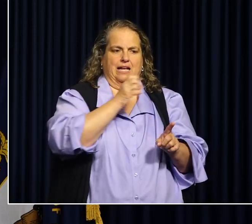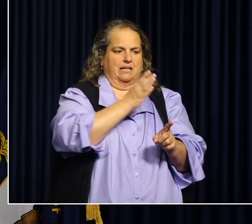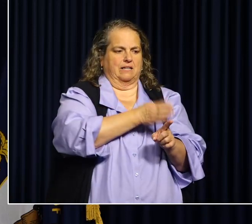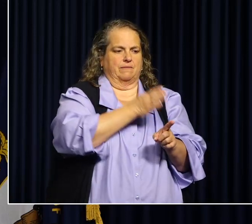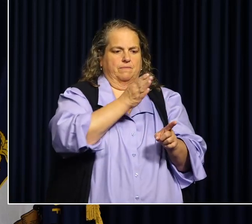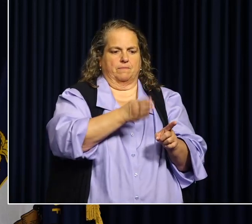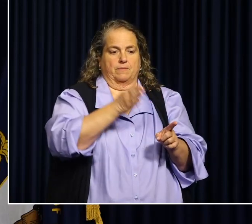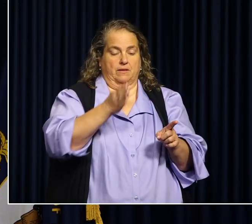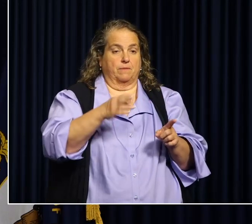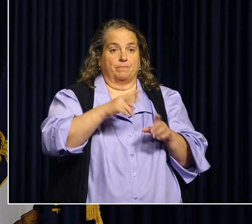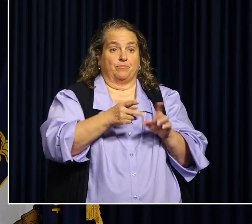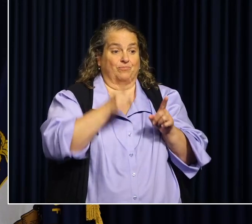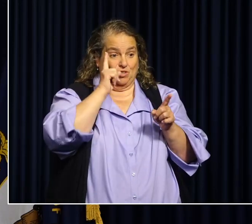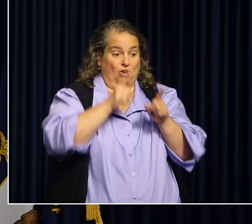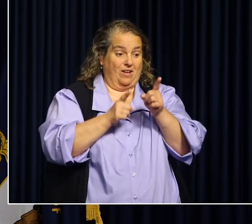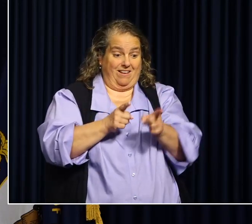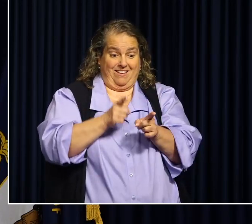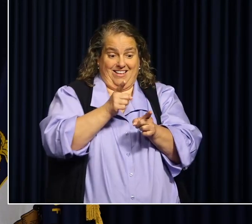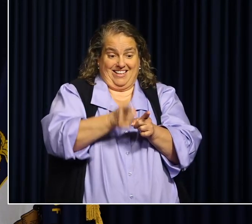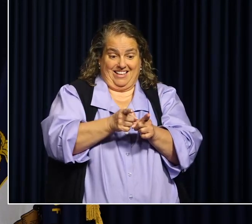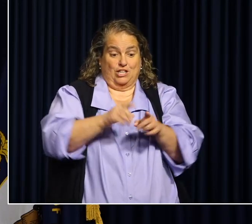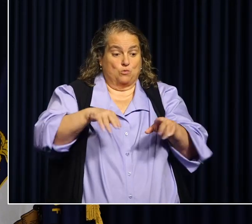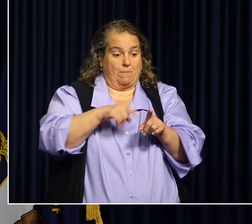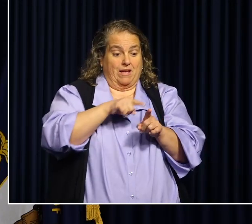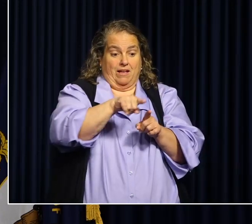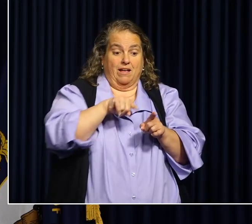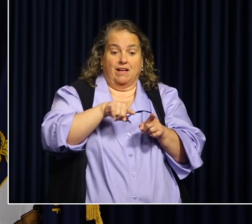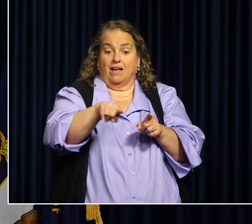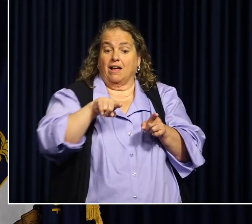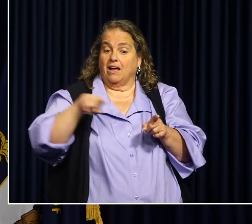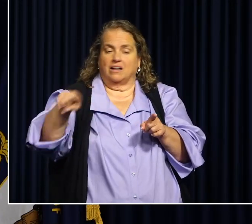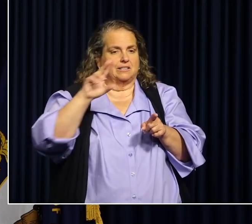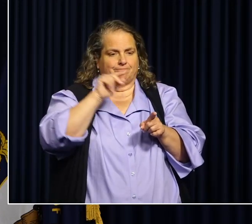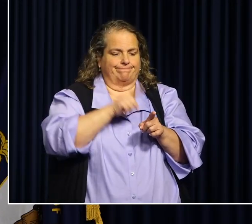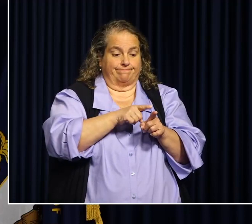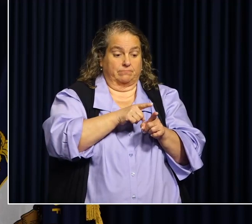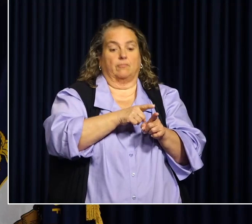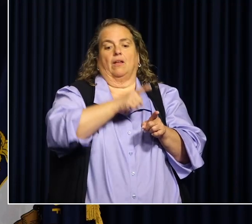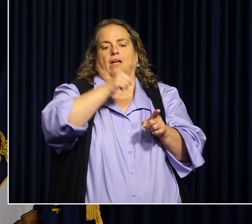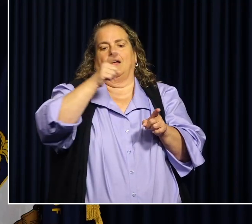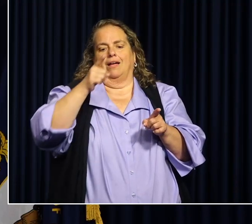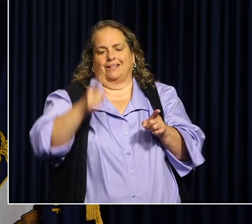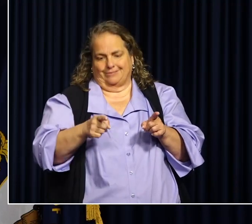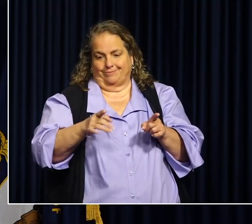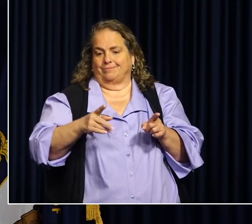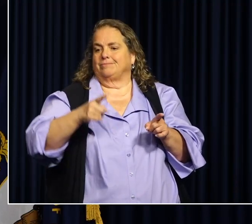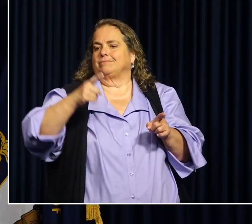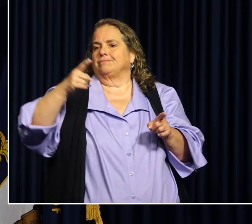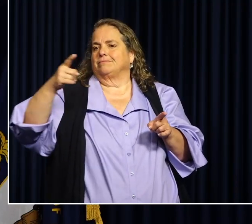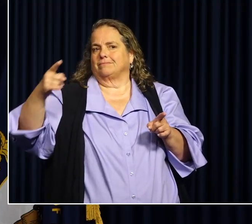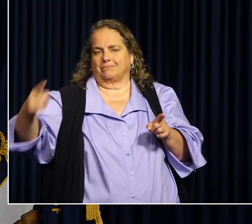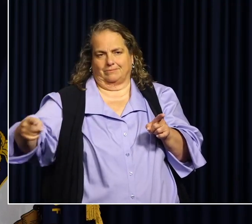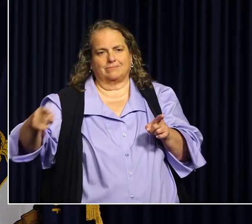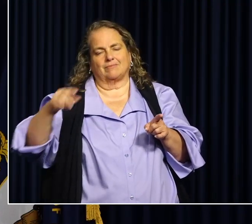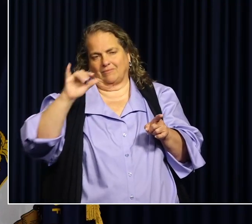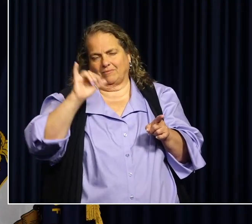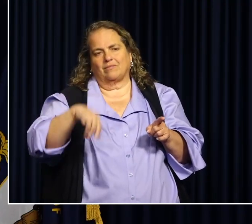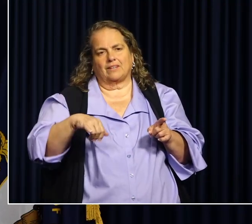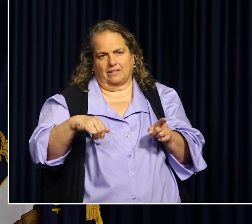in between. And again, that doesn't raise the concern about spread, but it does allow